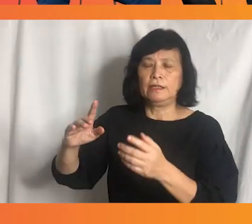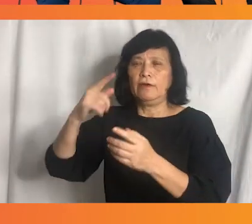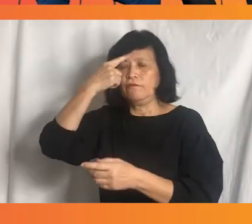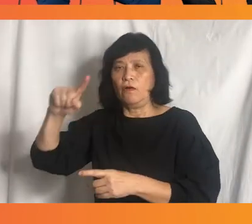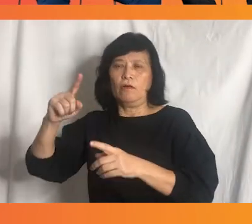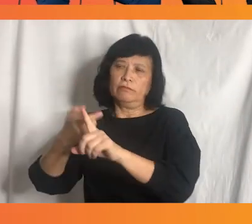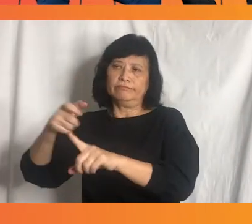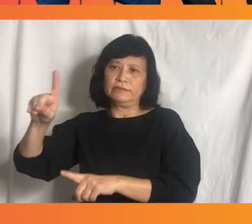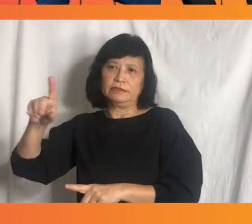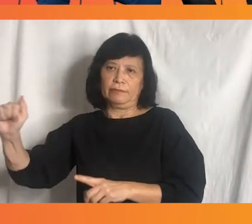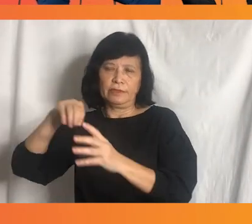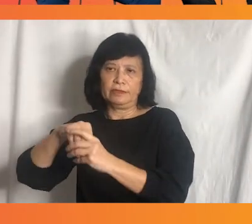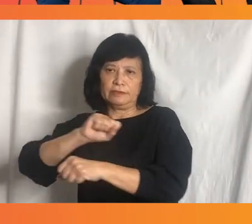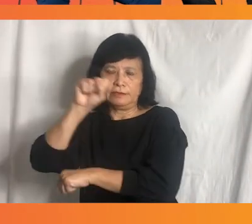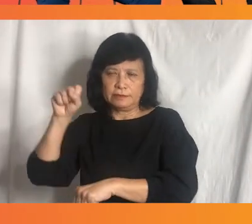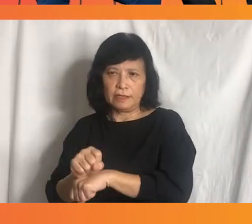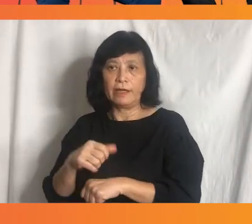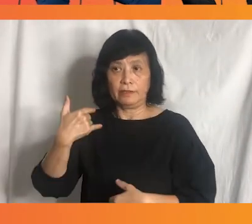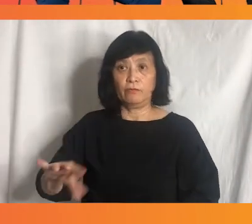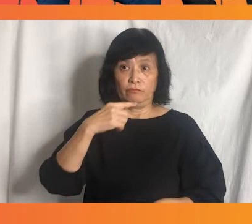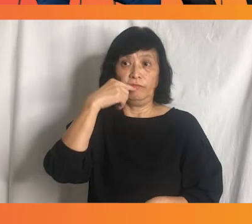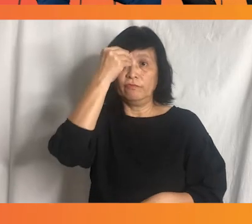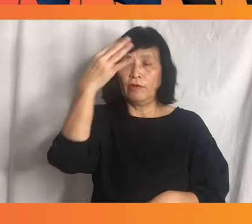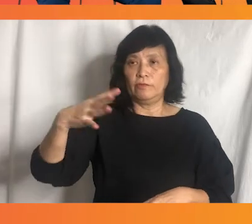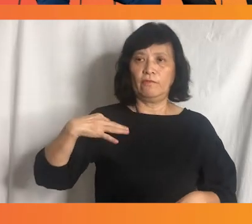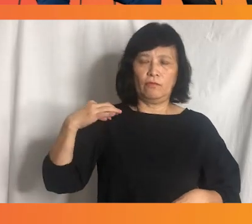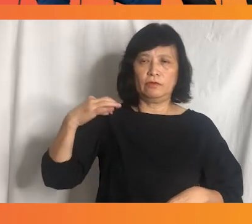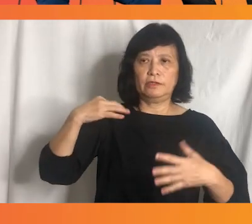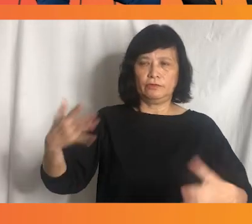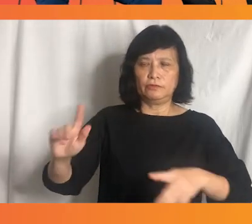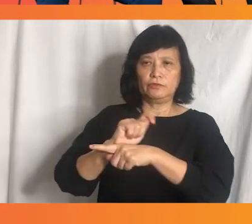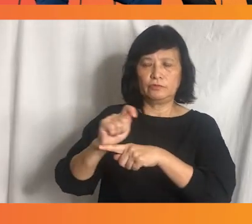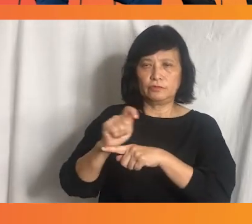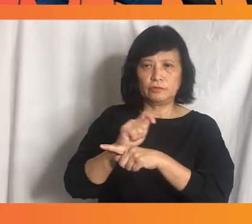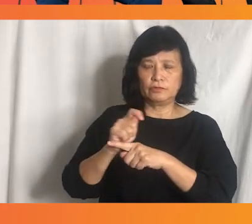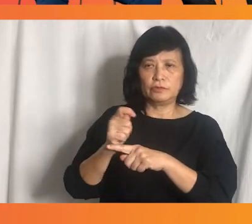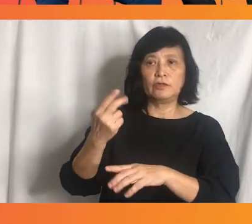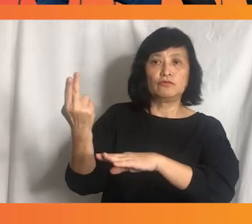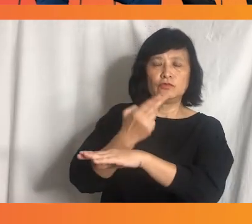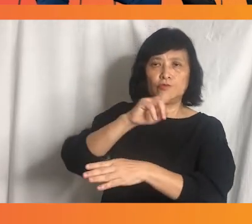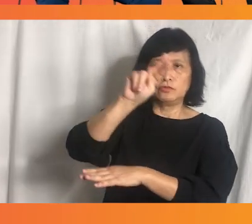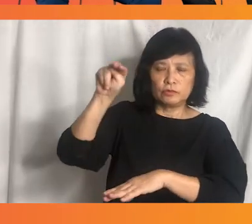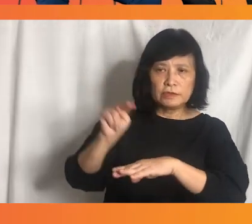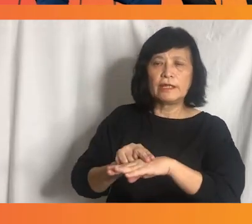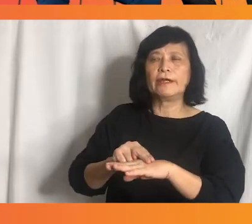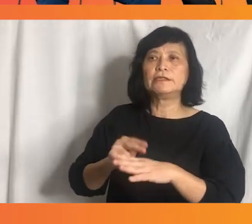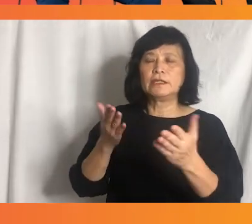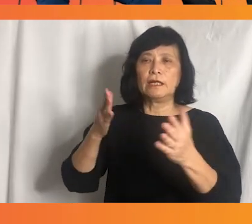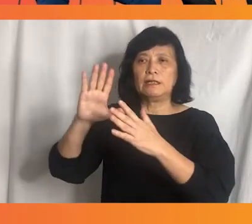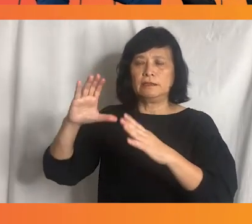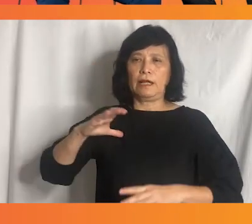Singapore, and we also ensured that our volunteers were trained, for example, using the National Council of Social